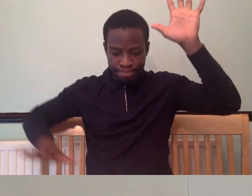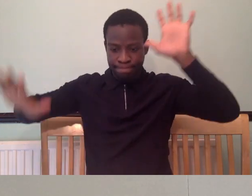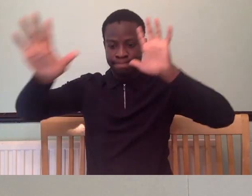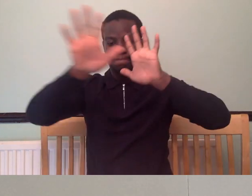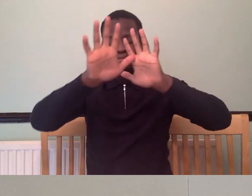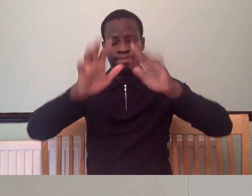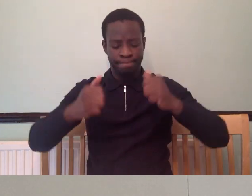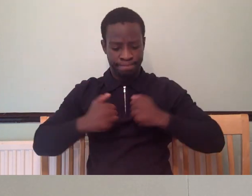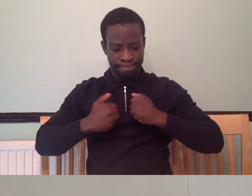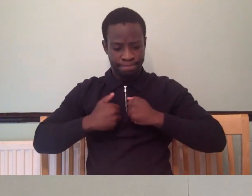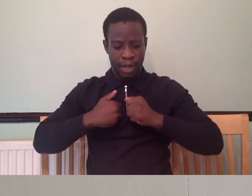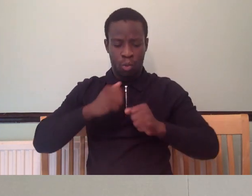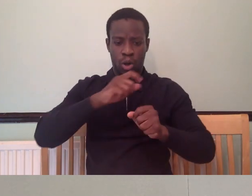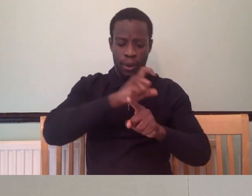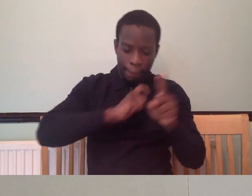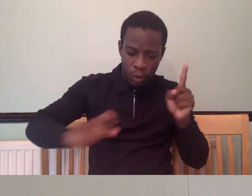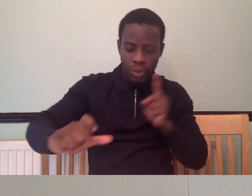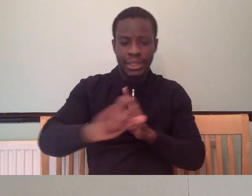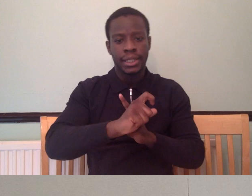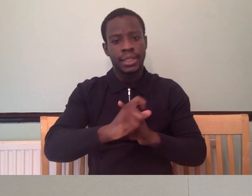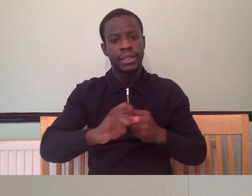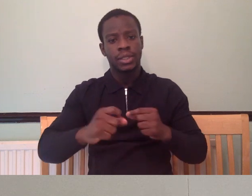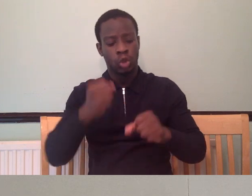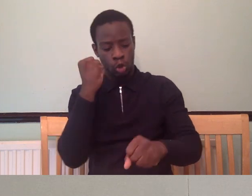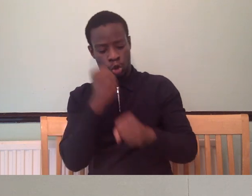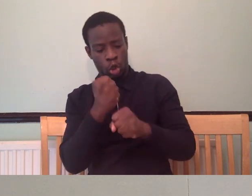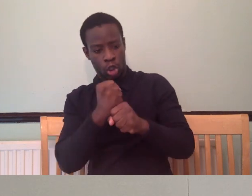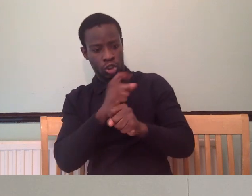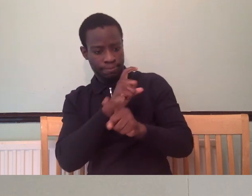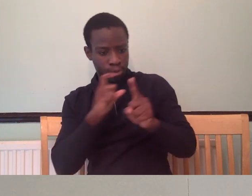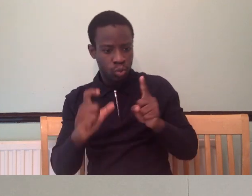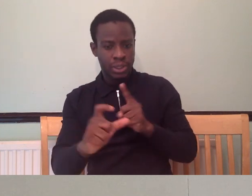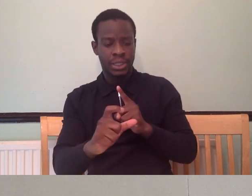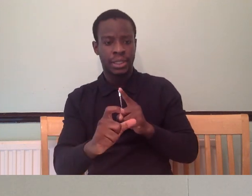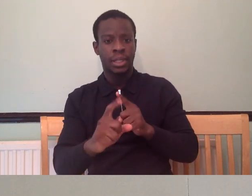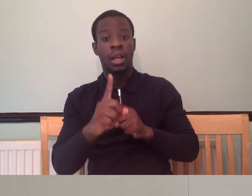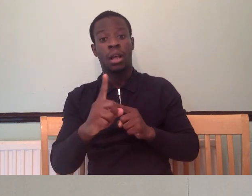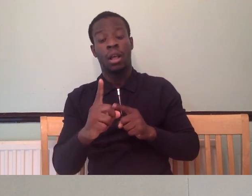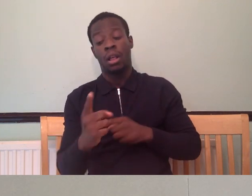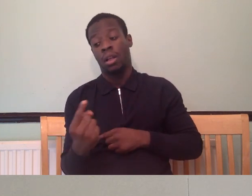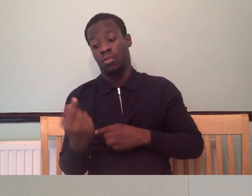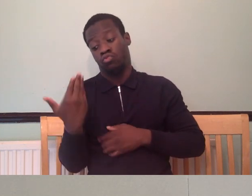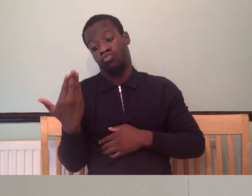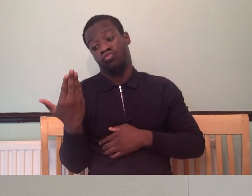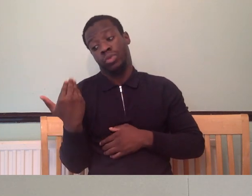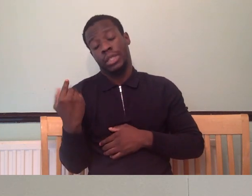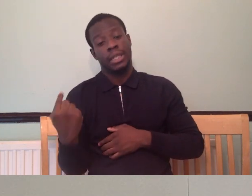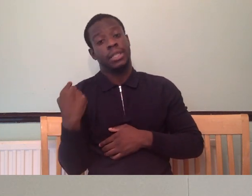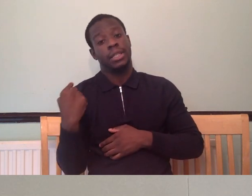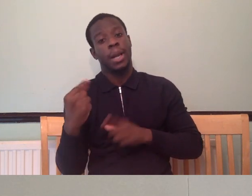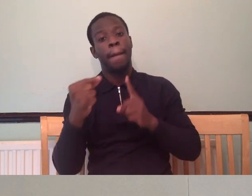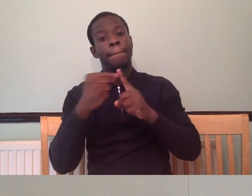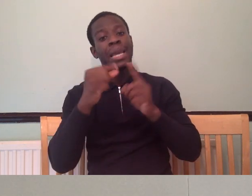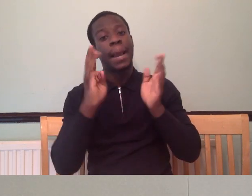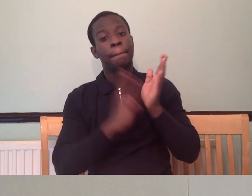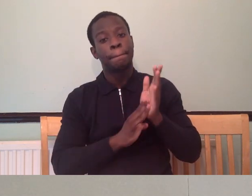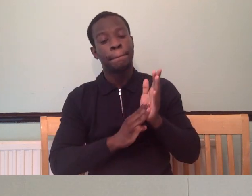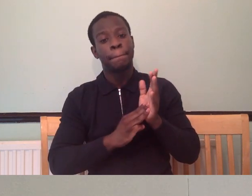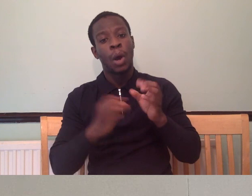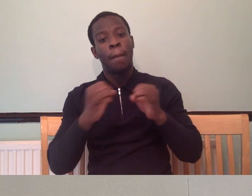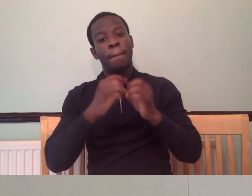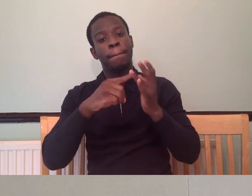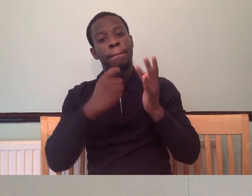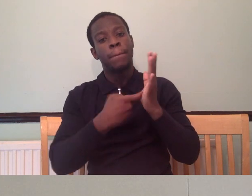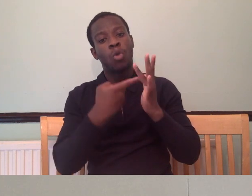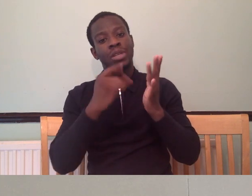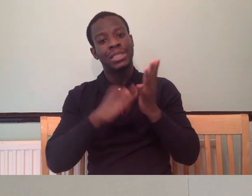our local church fellowship. Conscious today that later the Prime Minister Boris Johnson is to make a speech